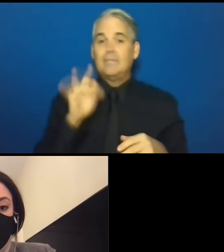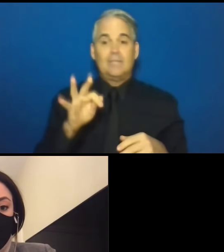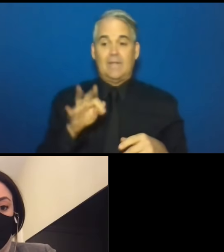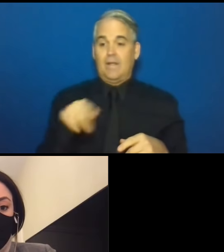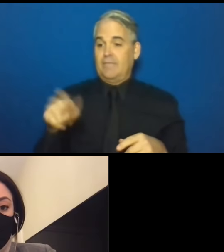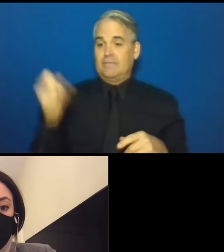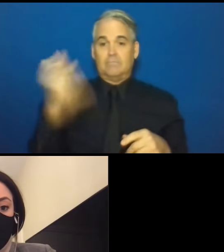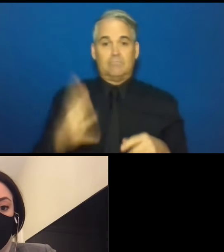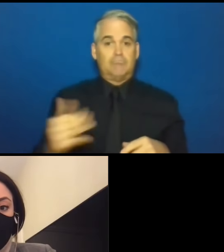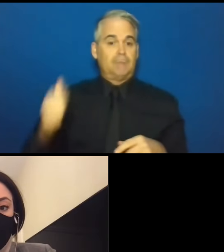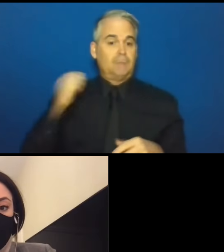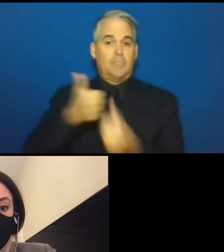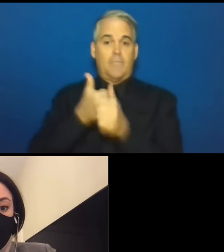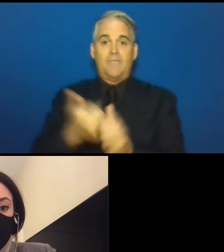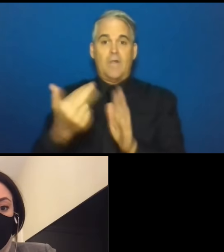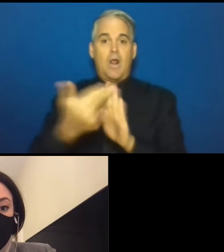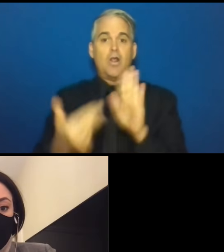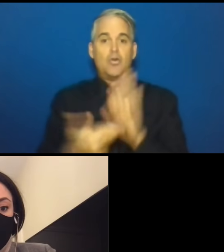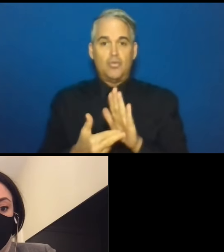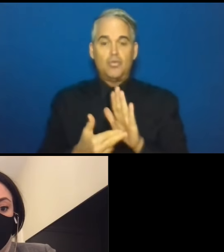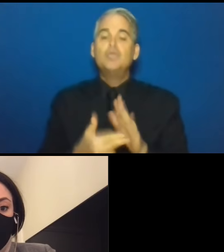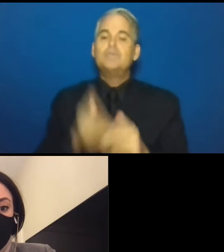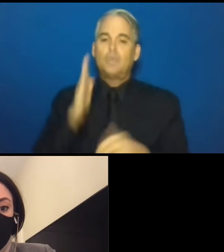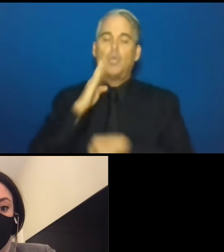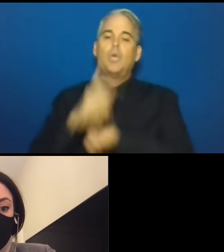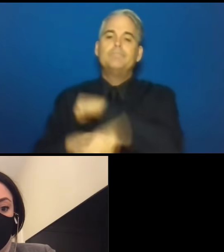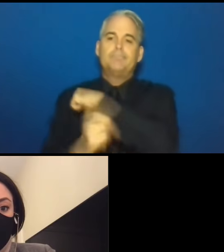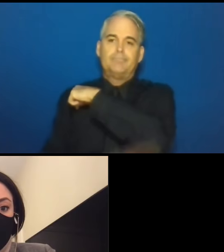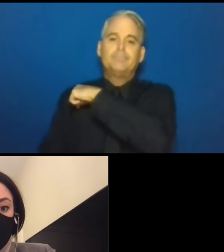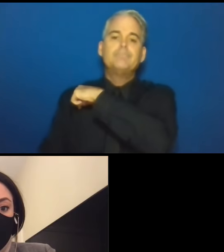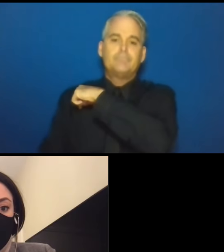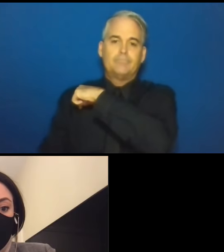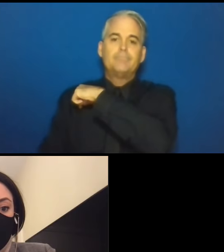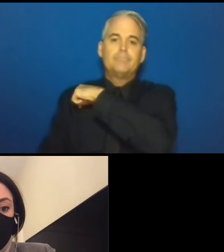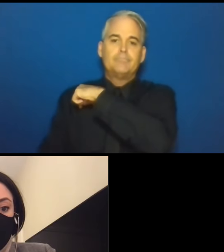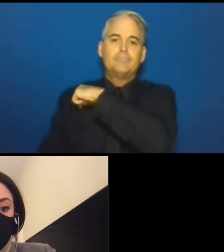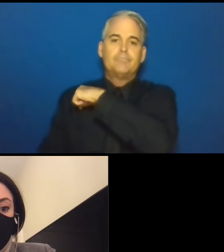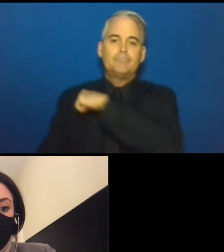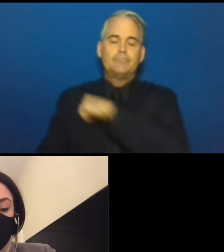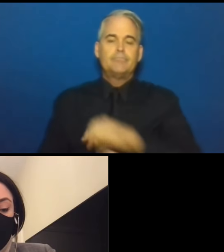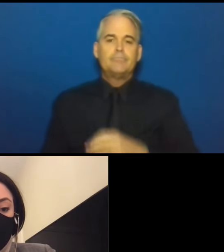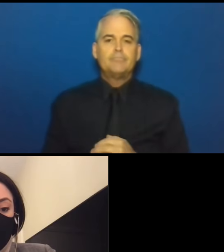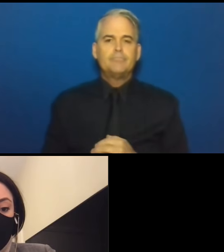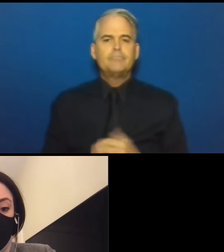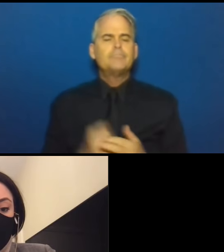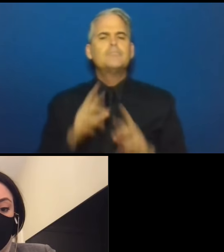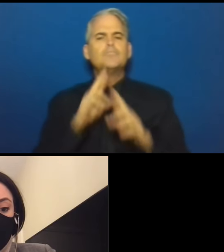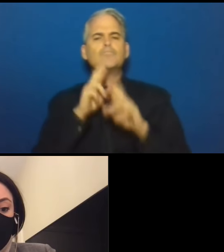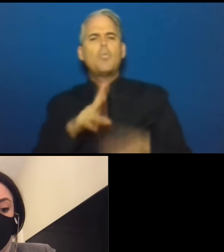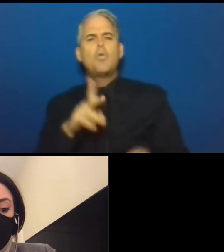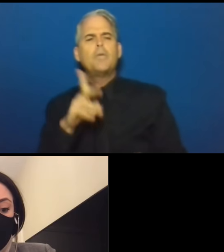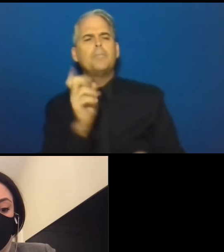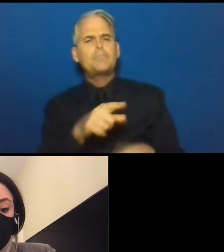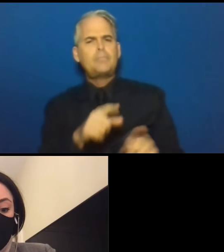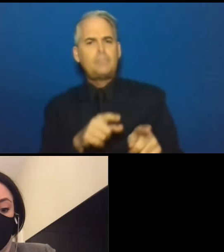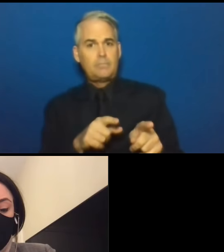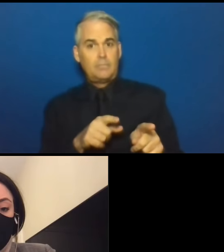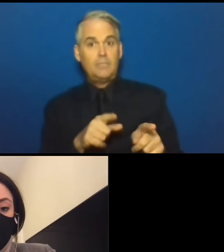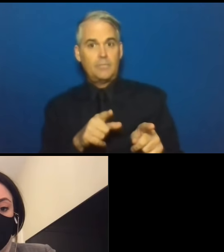will suffer the consequences as delineated by the Gaming Control Board. And Governor, the restaurant requirement